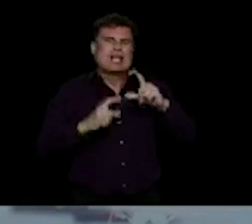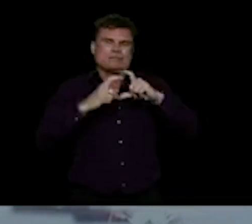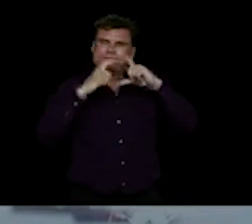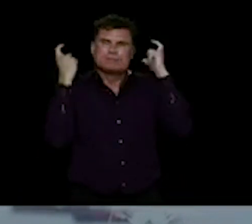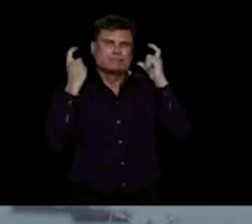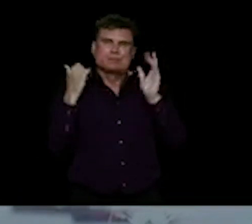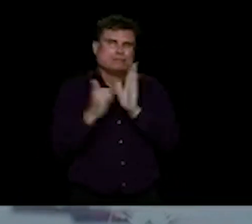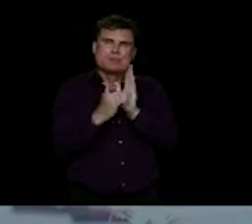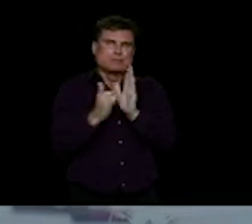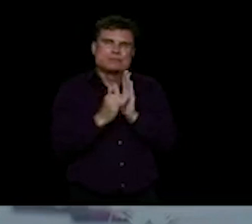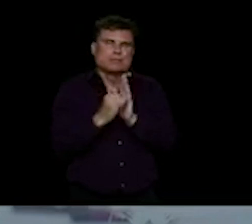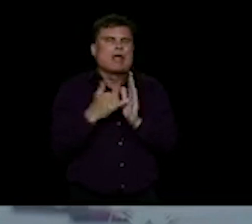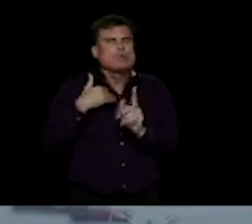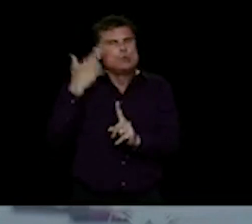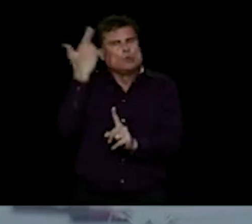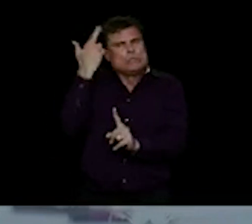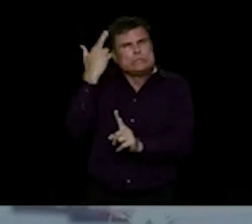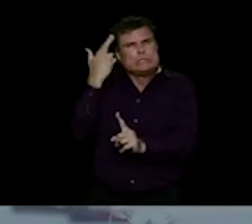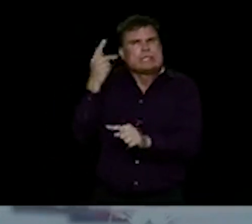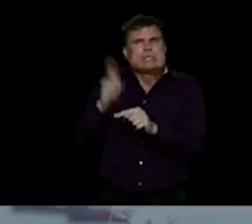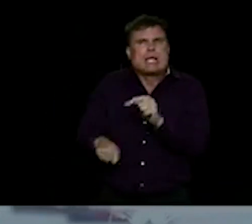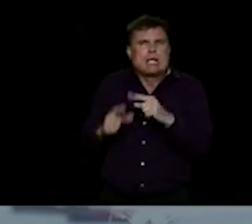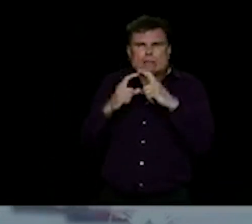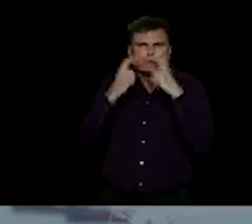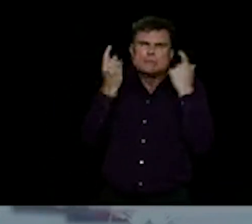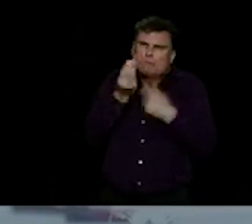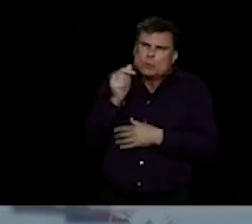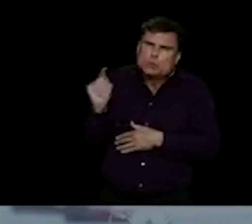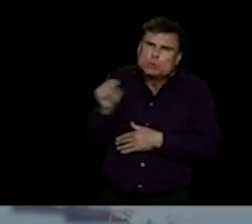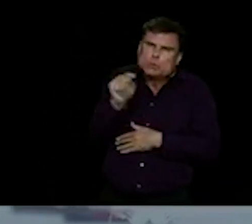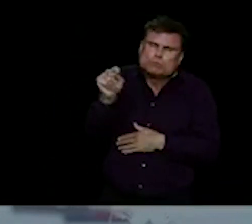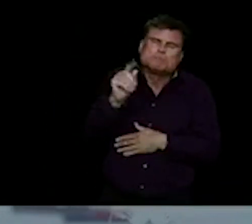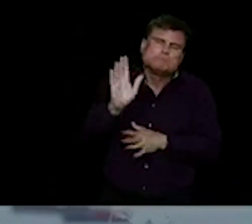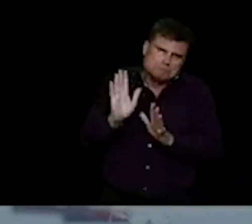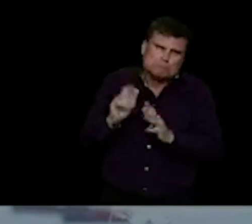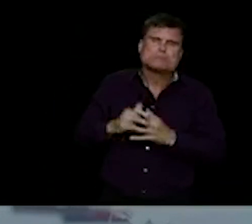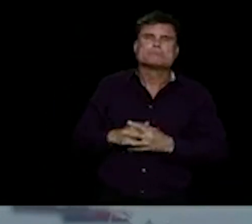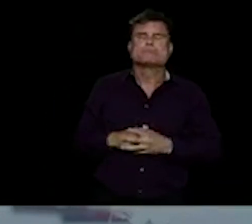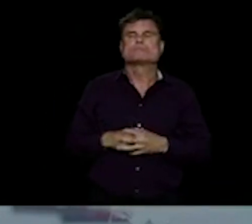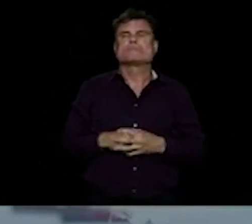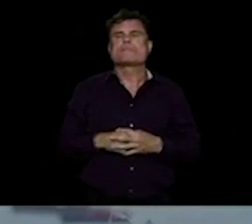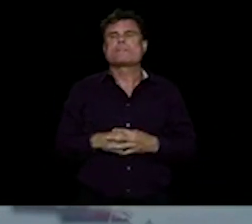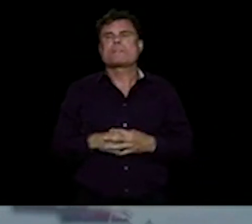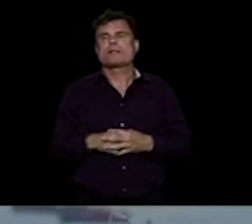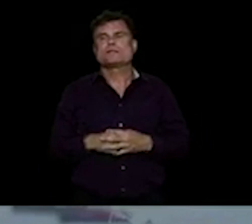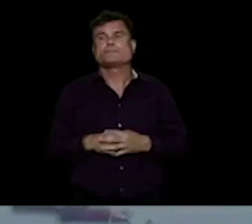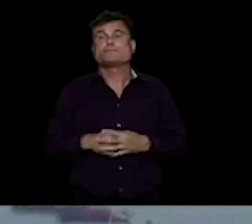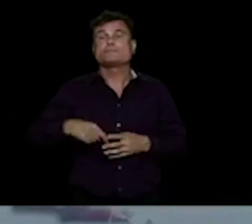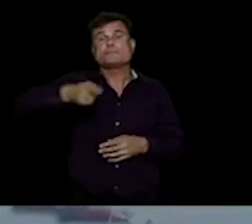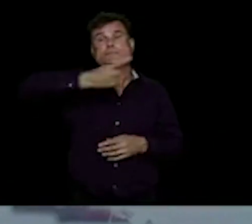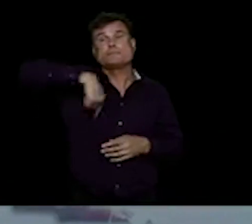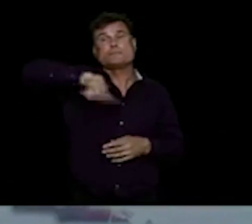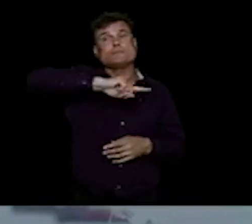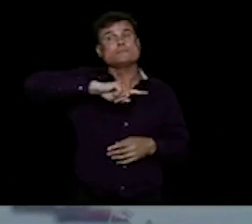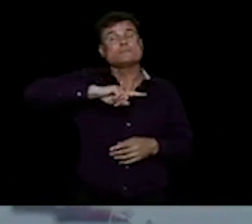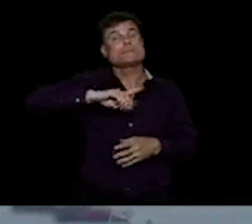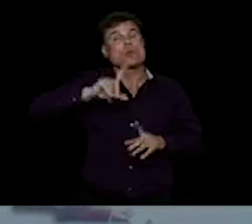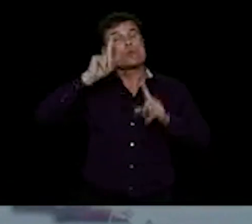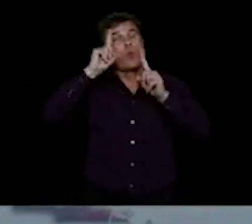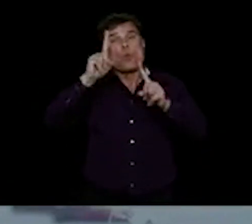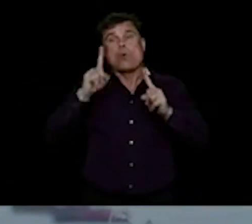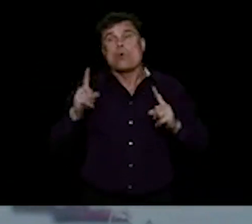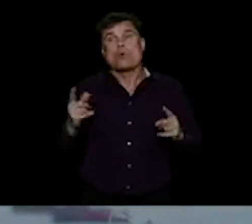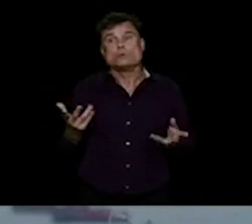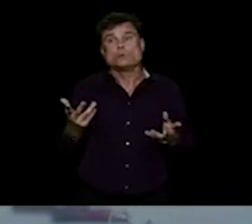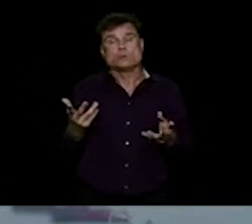schools, as I've said all along, it really is a balancing, and our community transmission is the single most